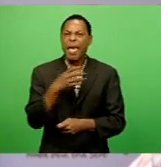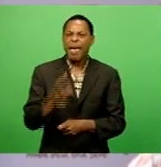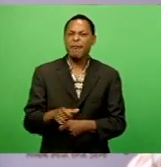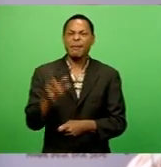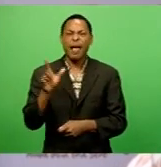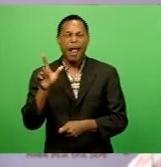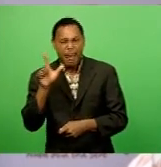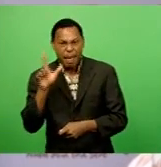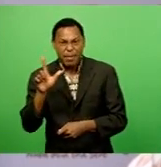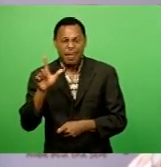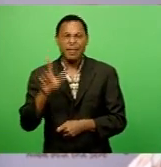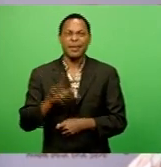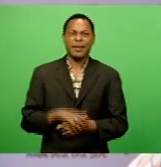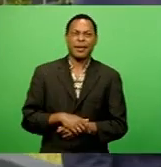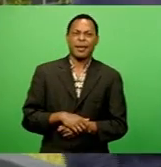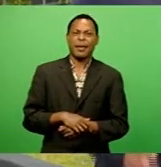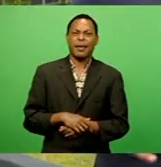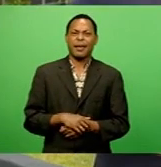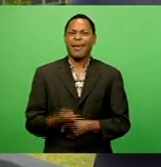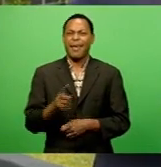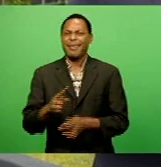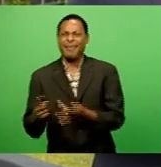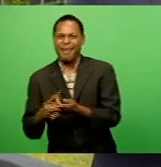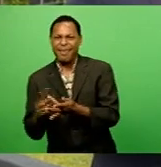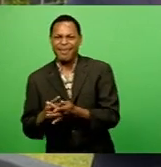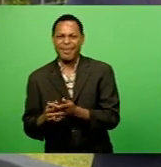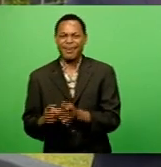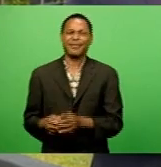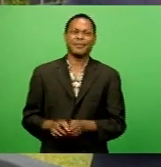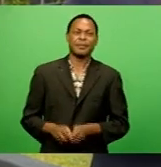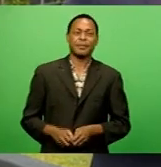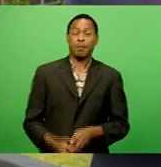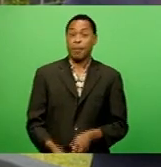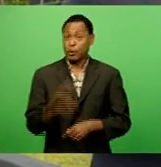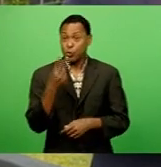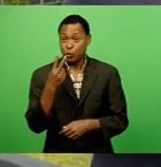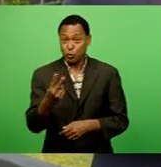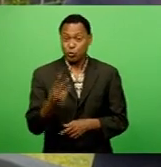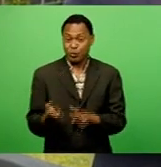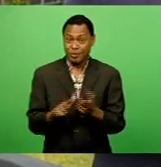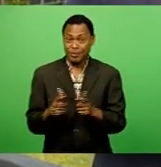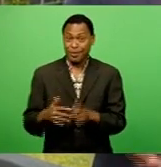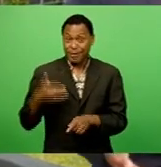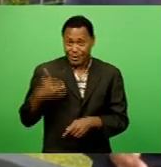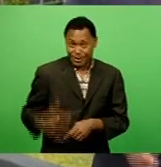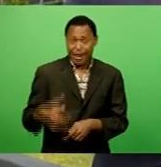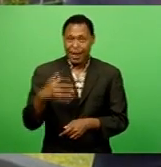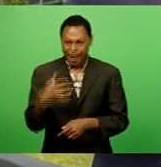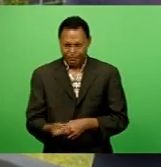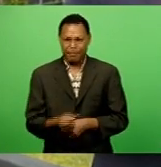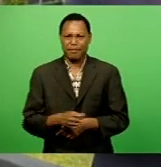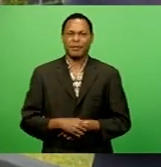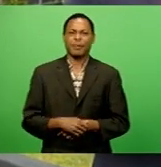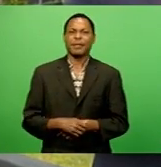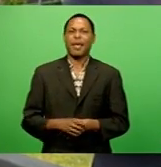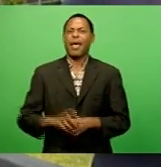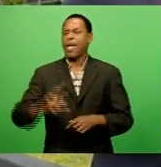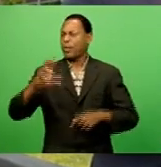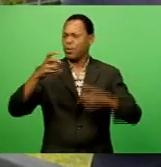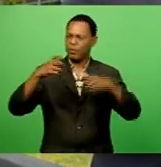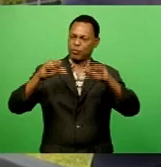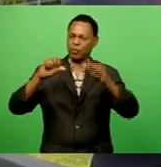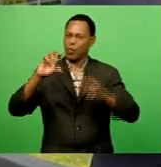Cavaliers and Dominion Brothers. 2 national 7 sides will be part of the tournament, along with Tambandamu, Uluinakau,